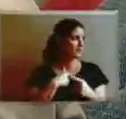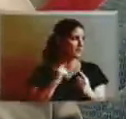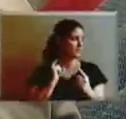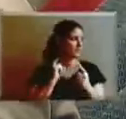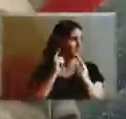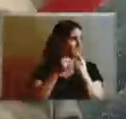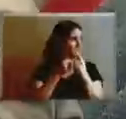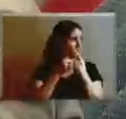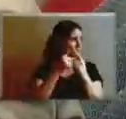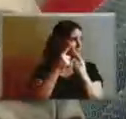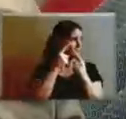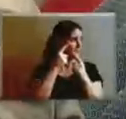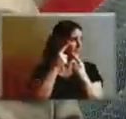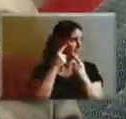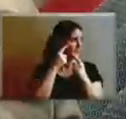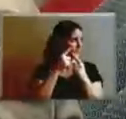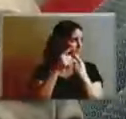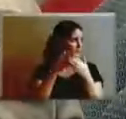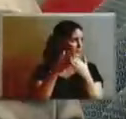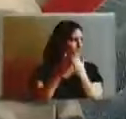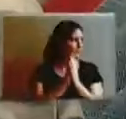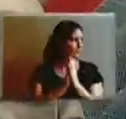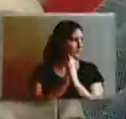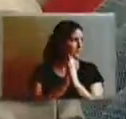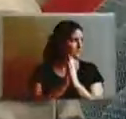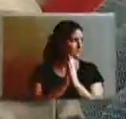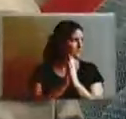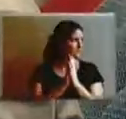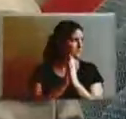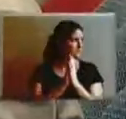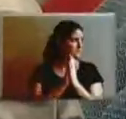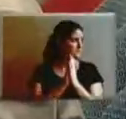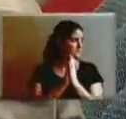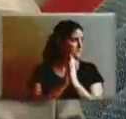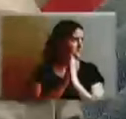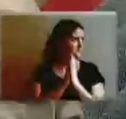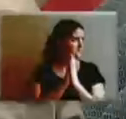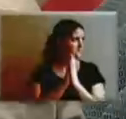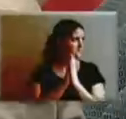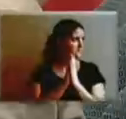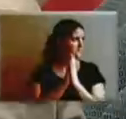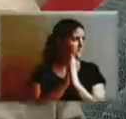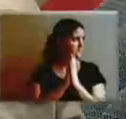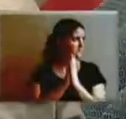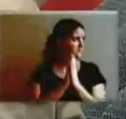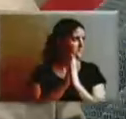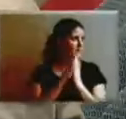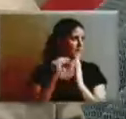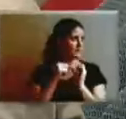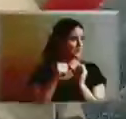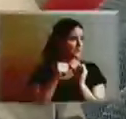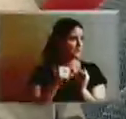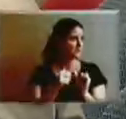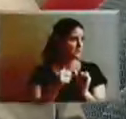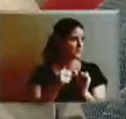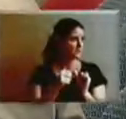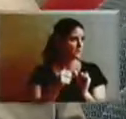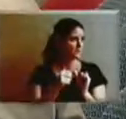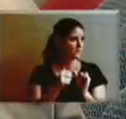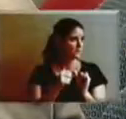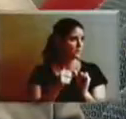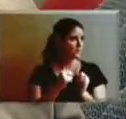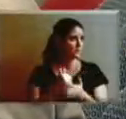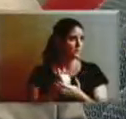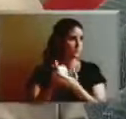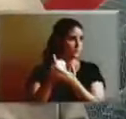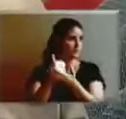instructional leaders to request to the board that we expand this and continue it in order to help student achievement. Right,